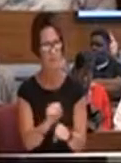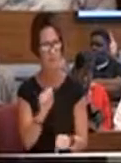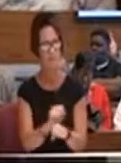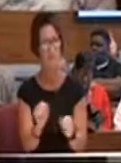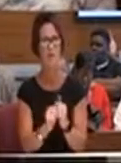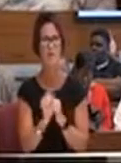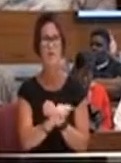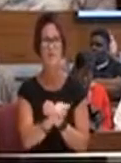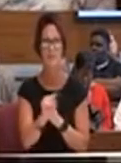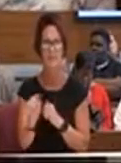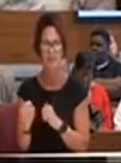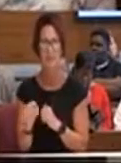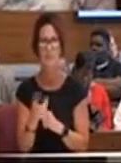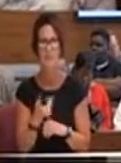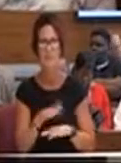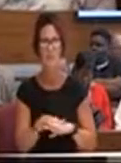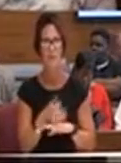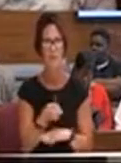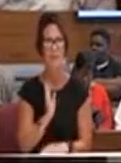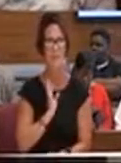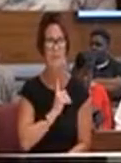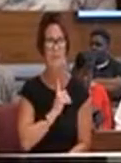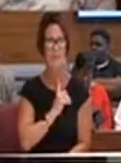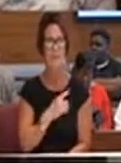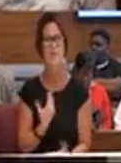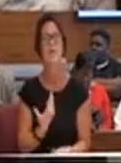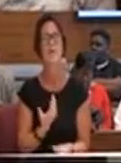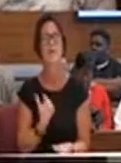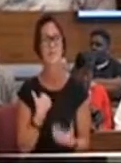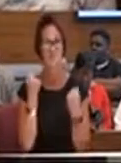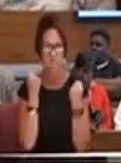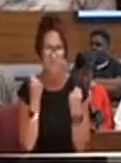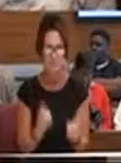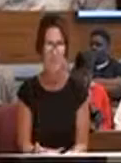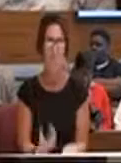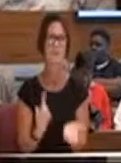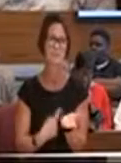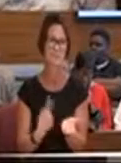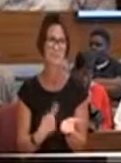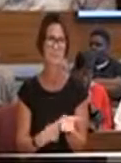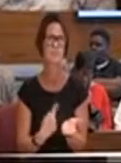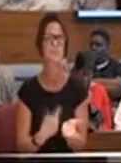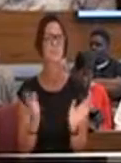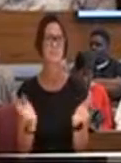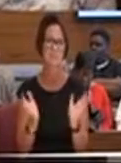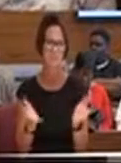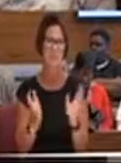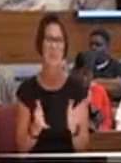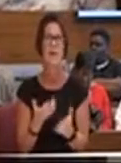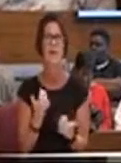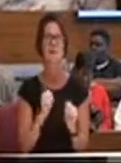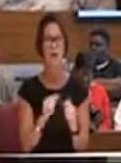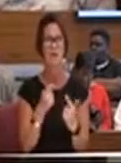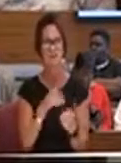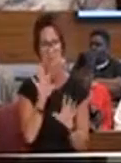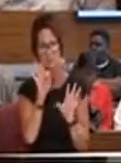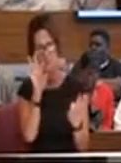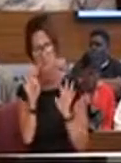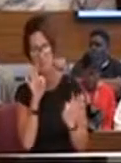having countless conversations, spending lots of time hammering out particular language for an